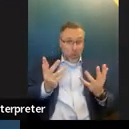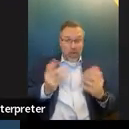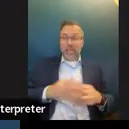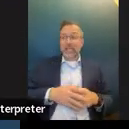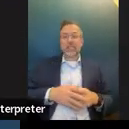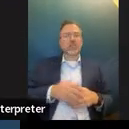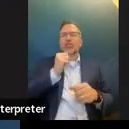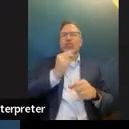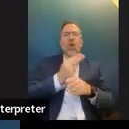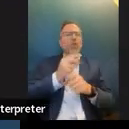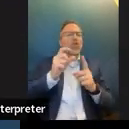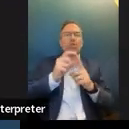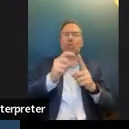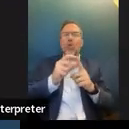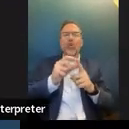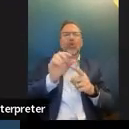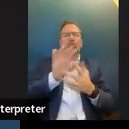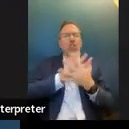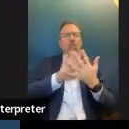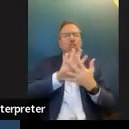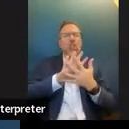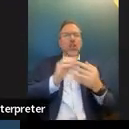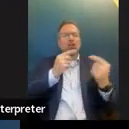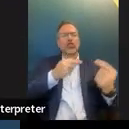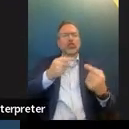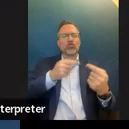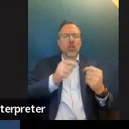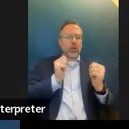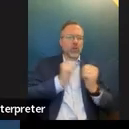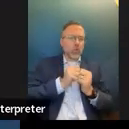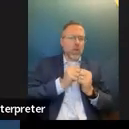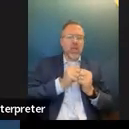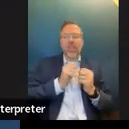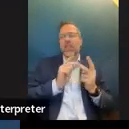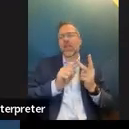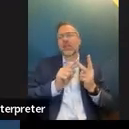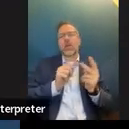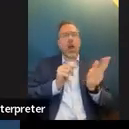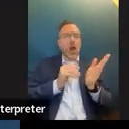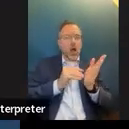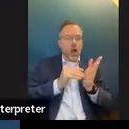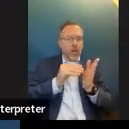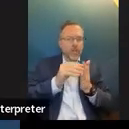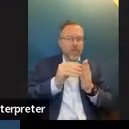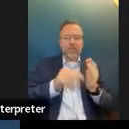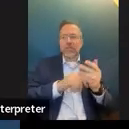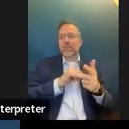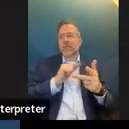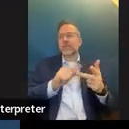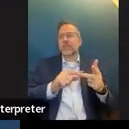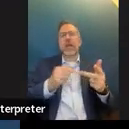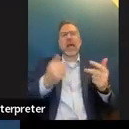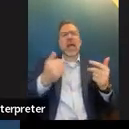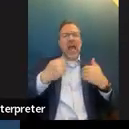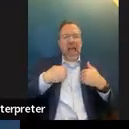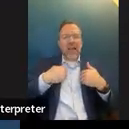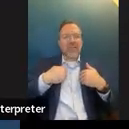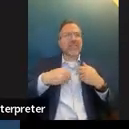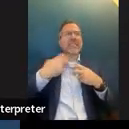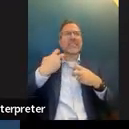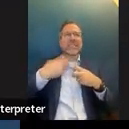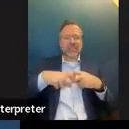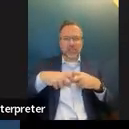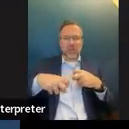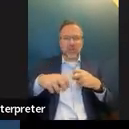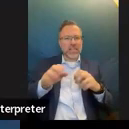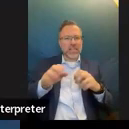like struggles with, about, sometimes, often, has difficulty. You want really clear baseline